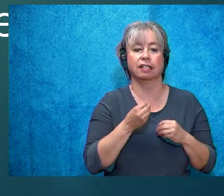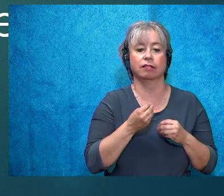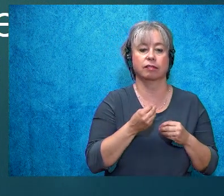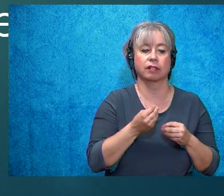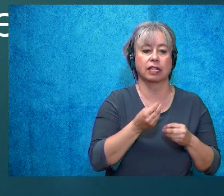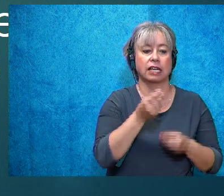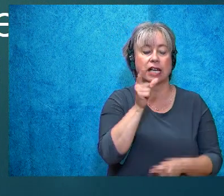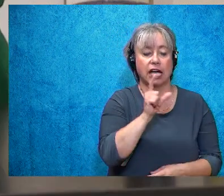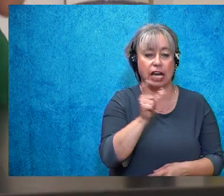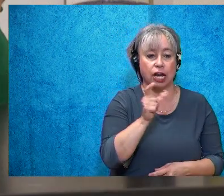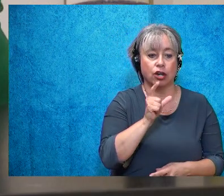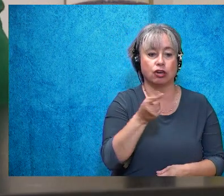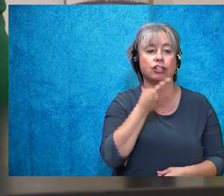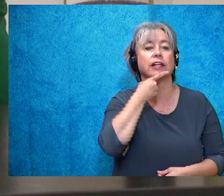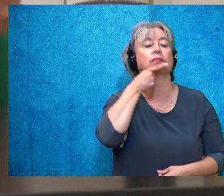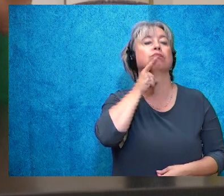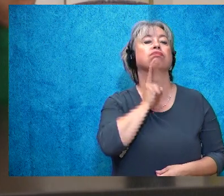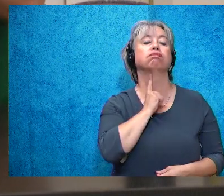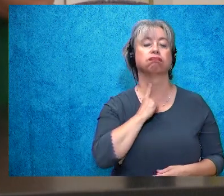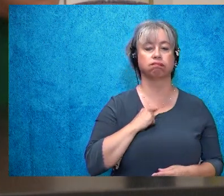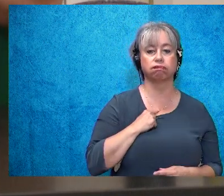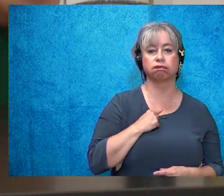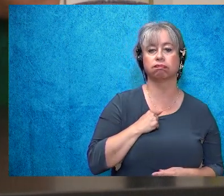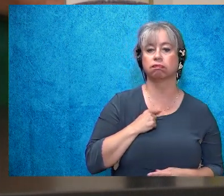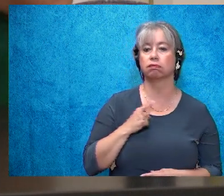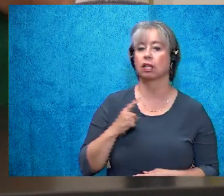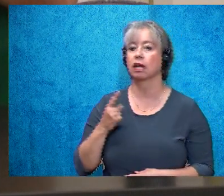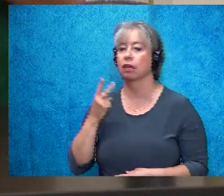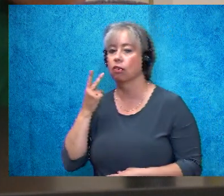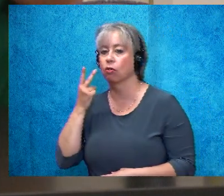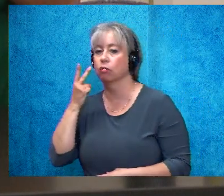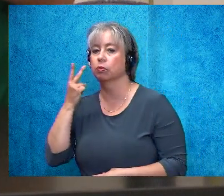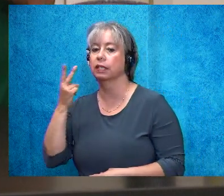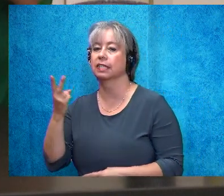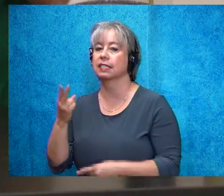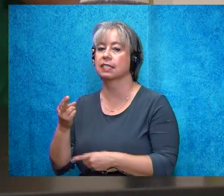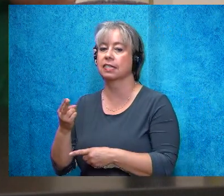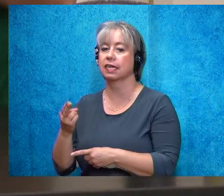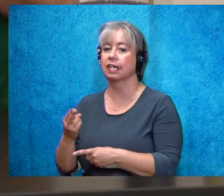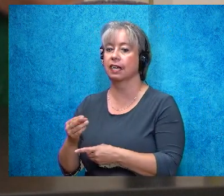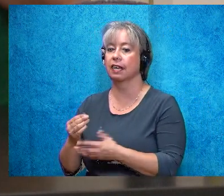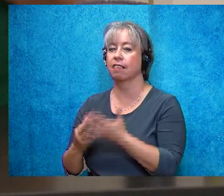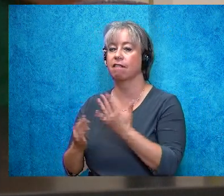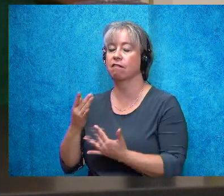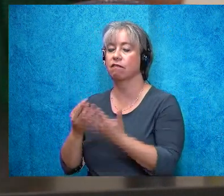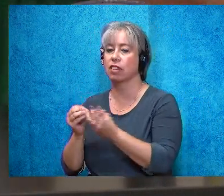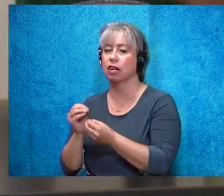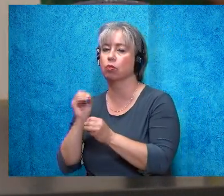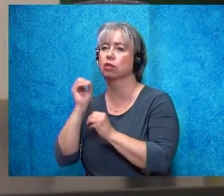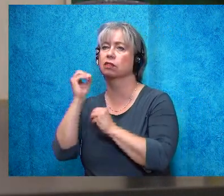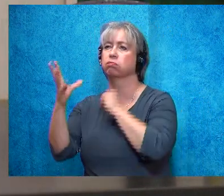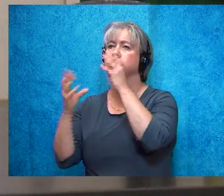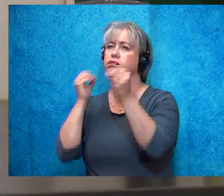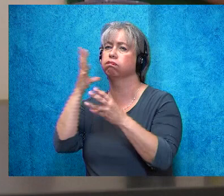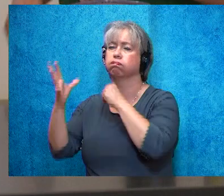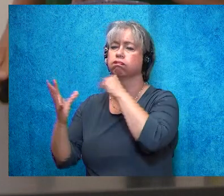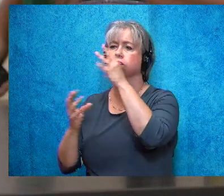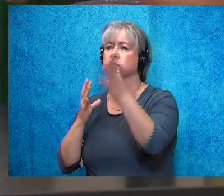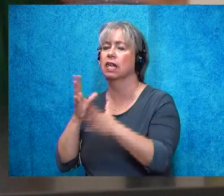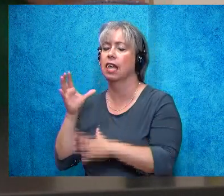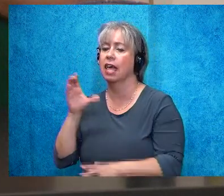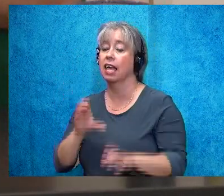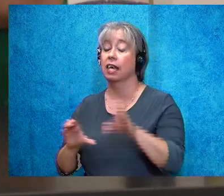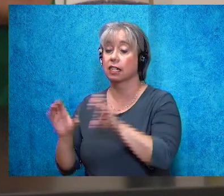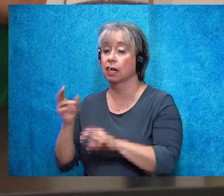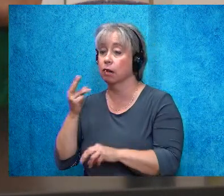and hear the sound, and we can see the light. Chemical potential energy is lots of fun. All right, moving on